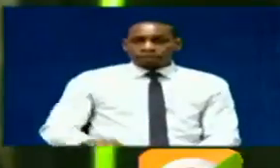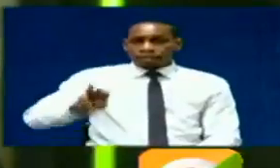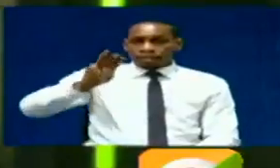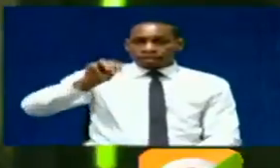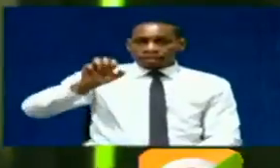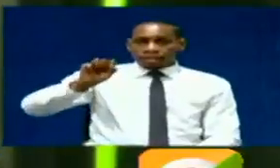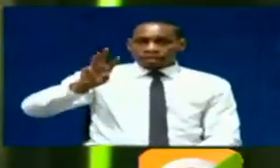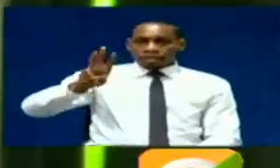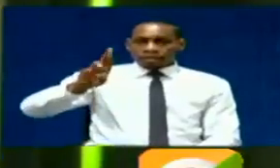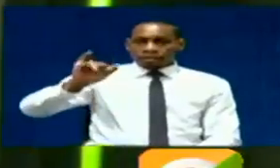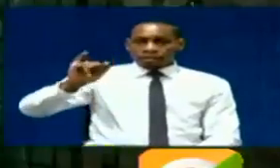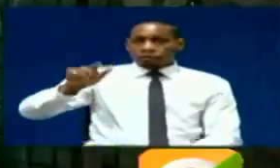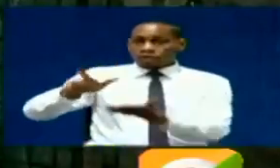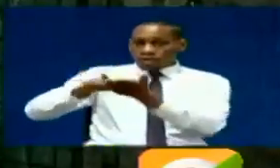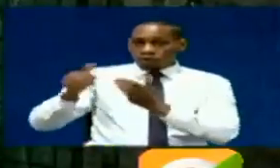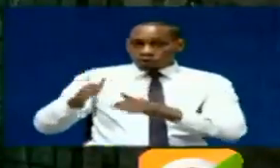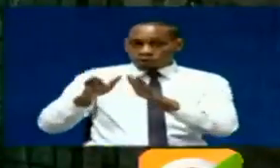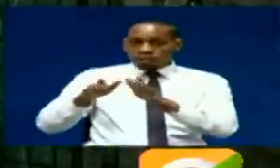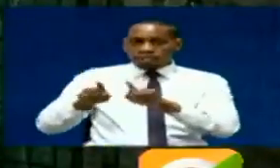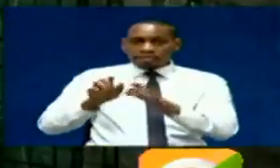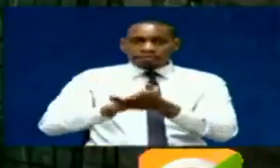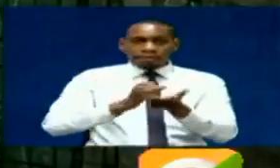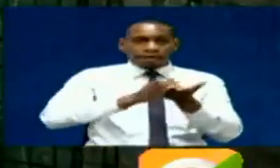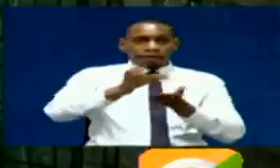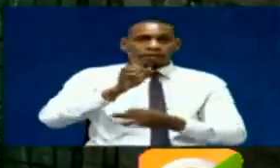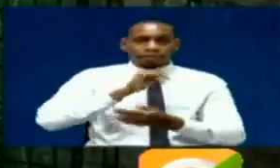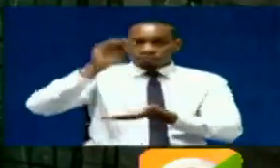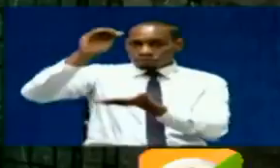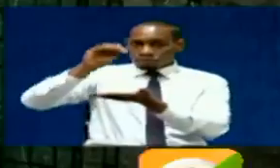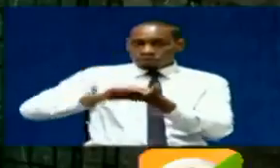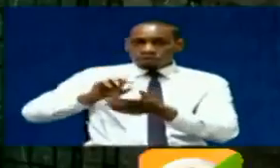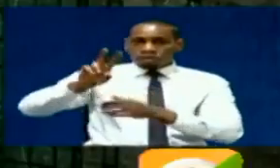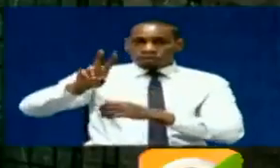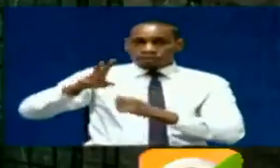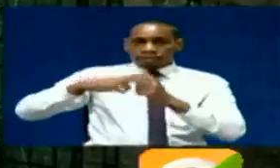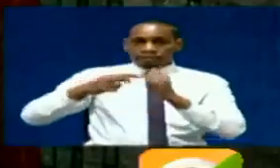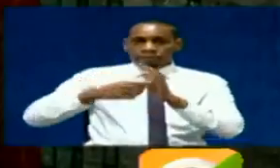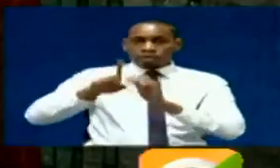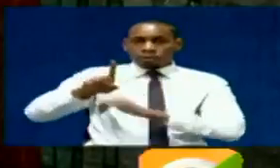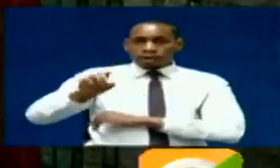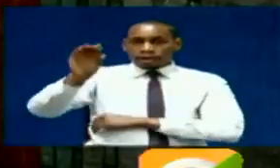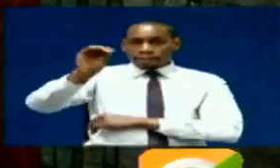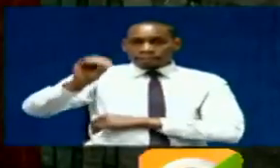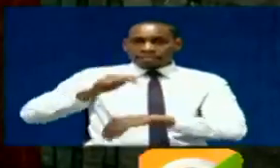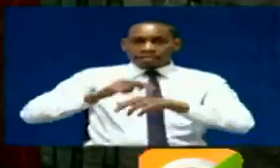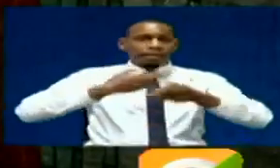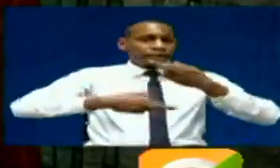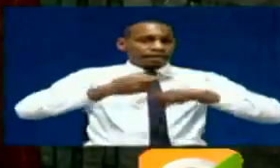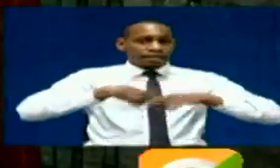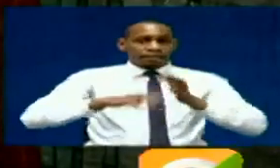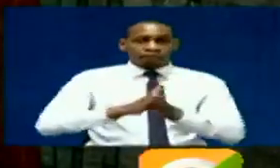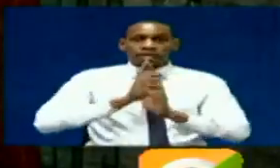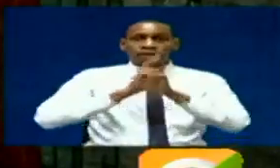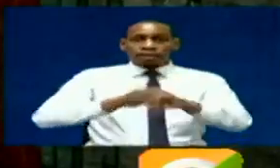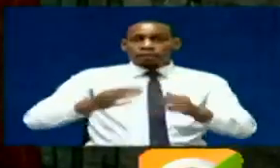Mshwari, another lending and savings platform on the other hand, saw its disbursements decline by 27.1% during the period under review,